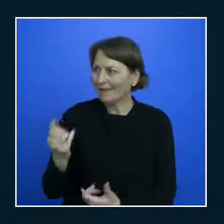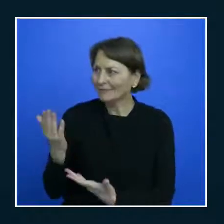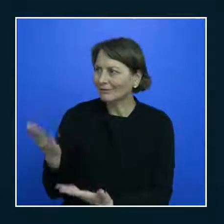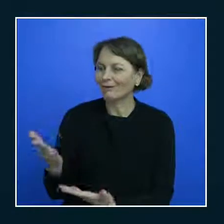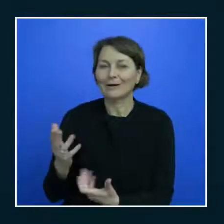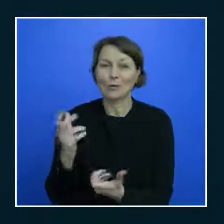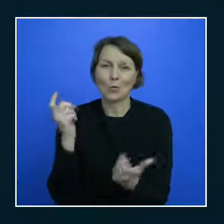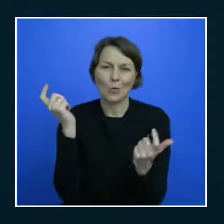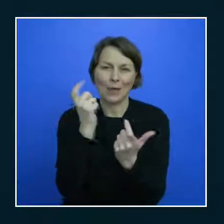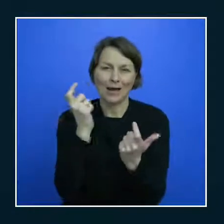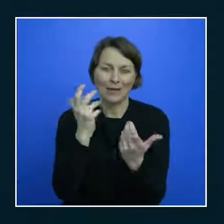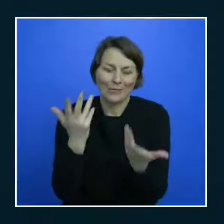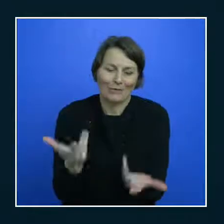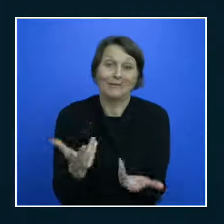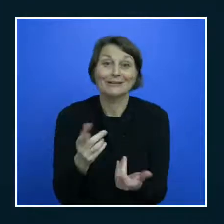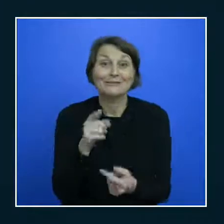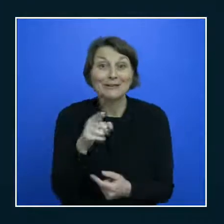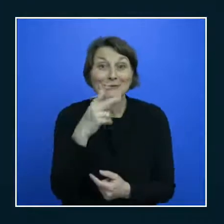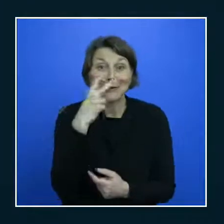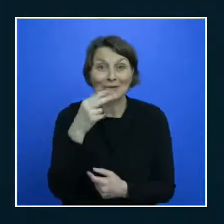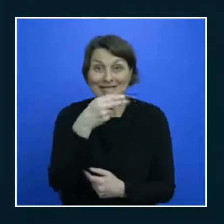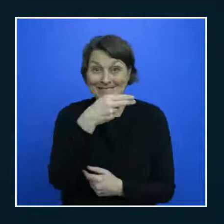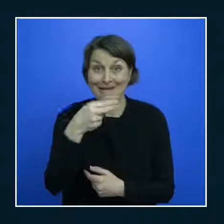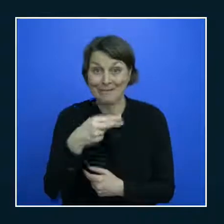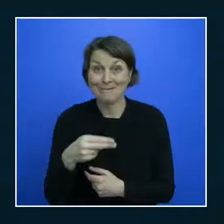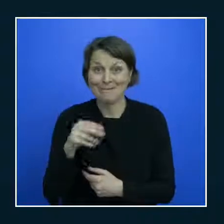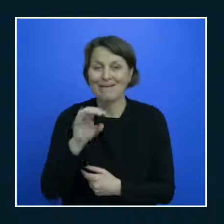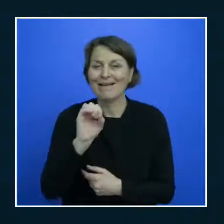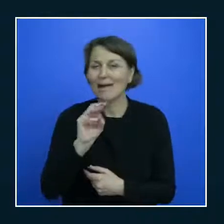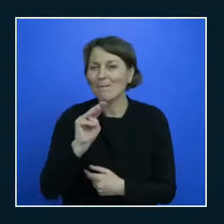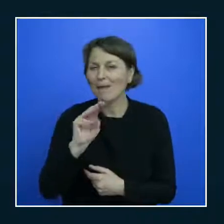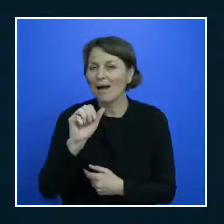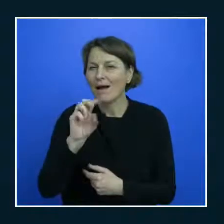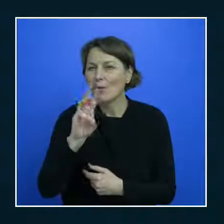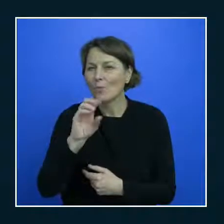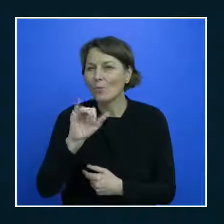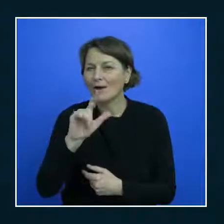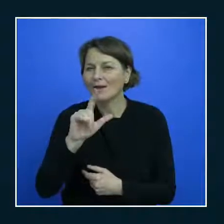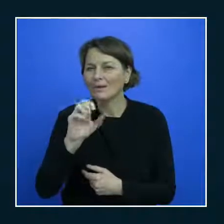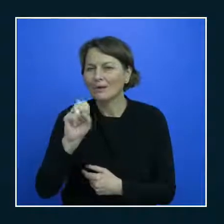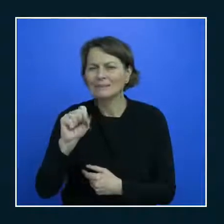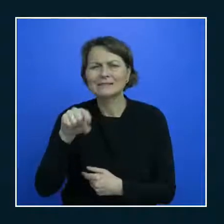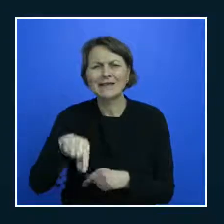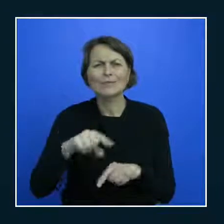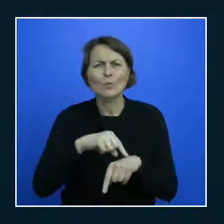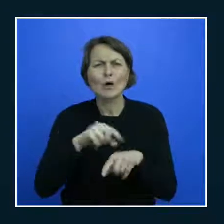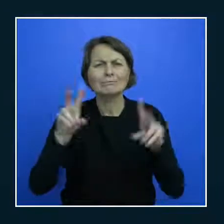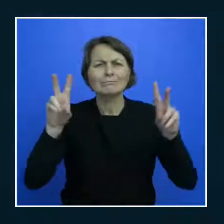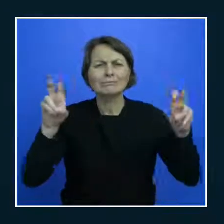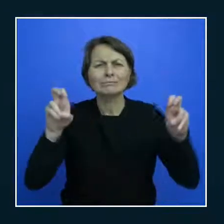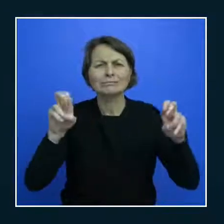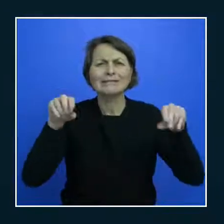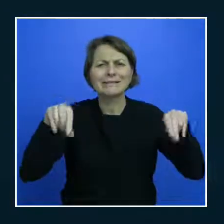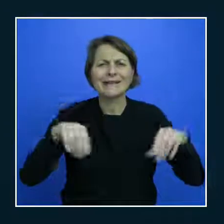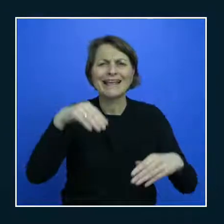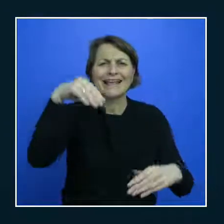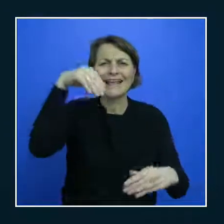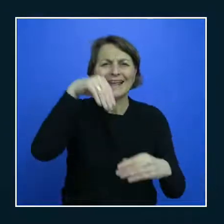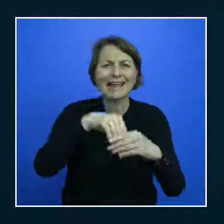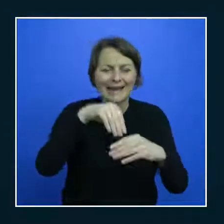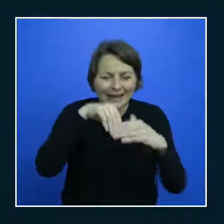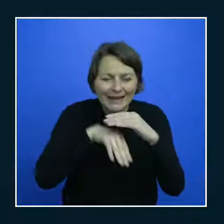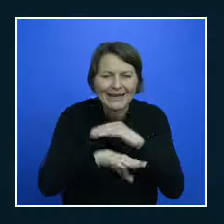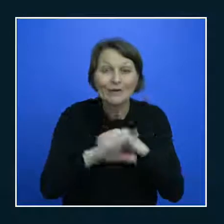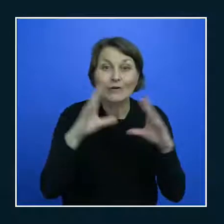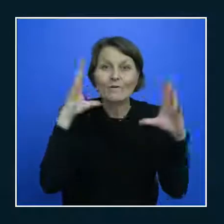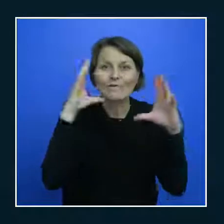cool. So if you look her up, she was in a session called Into Focus, like 16 minutes in. She's really